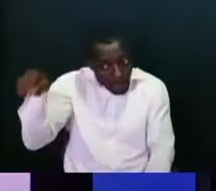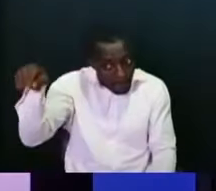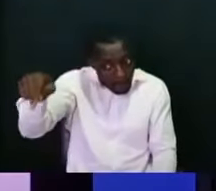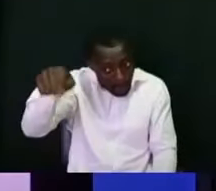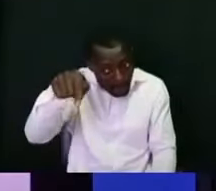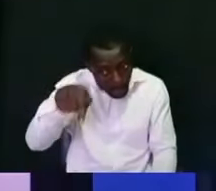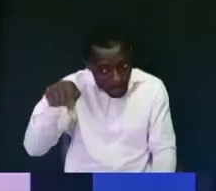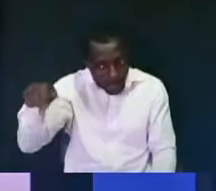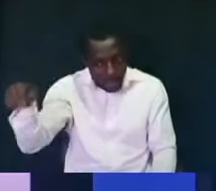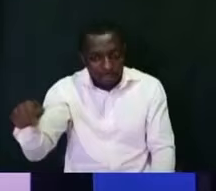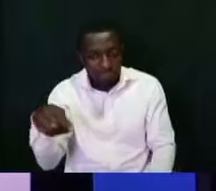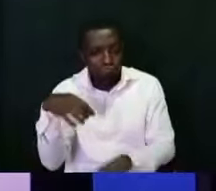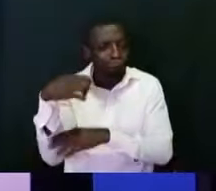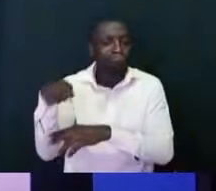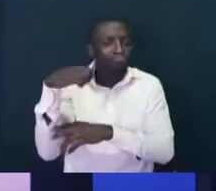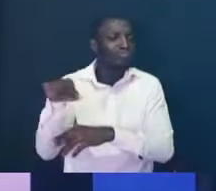From